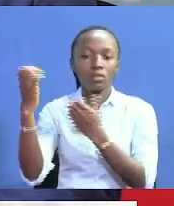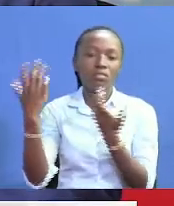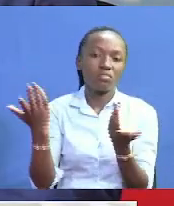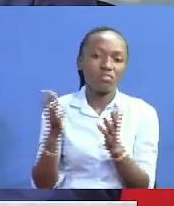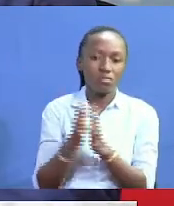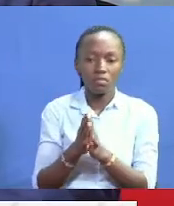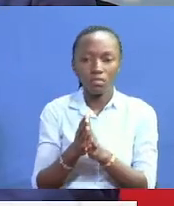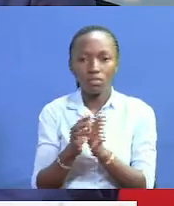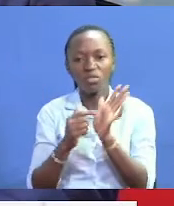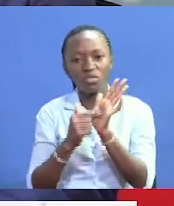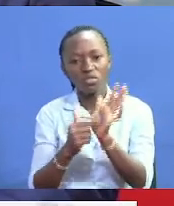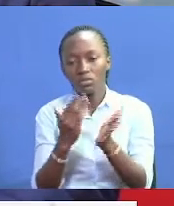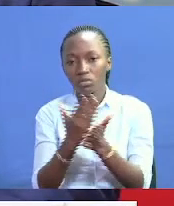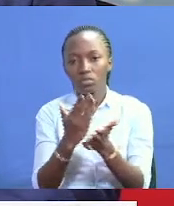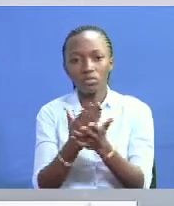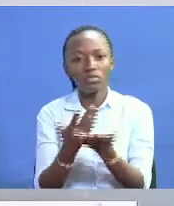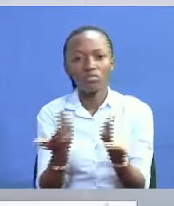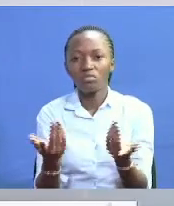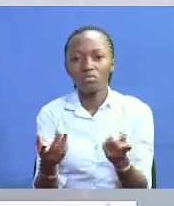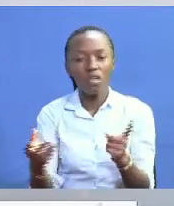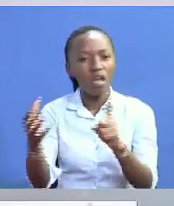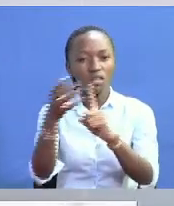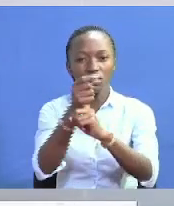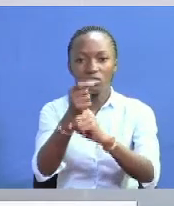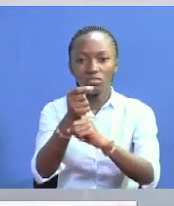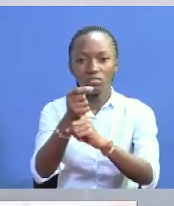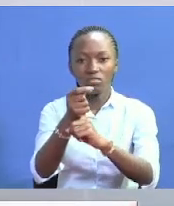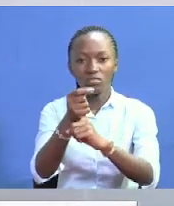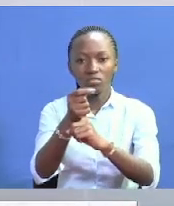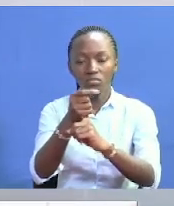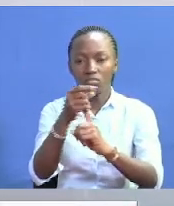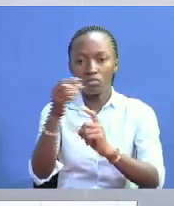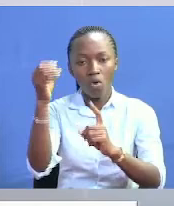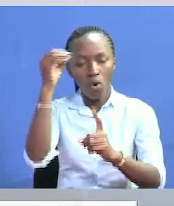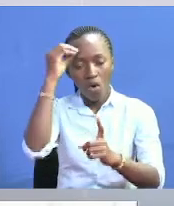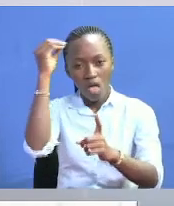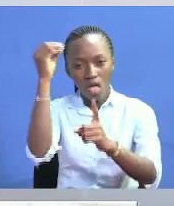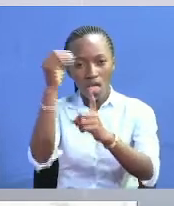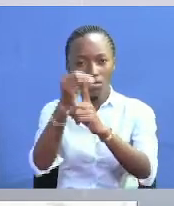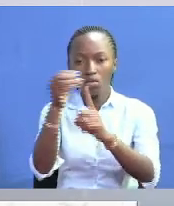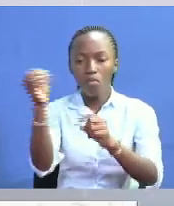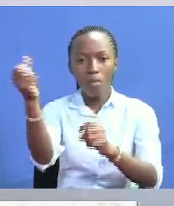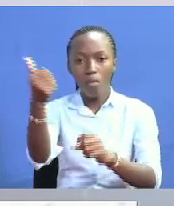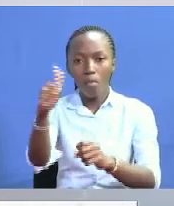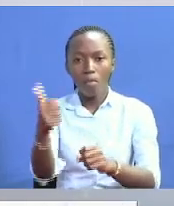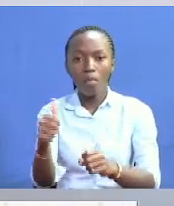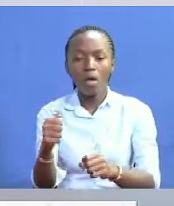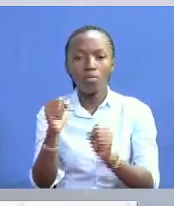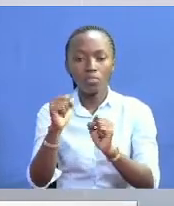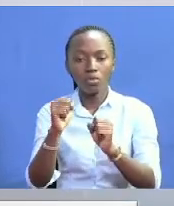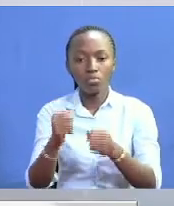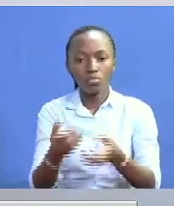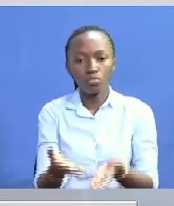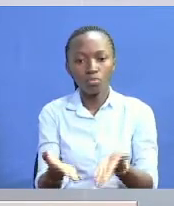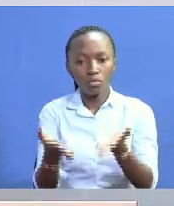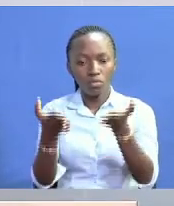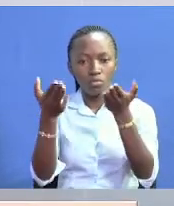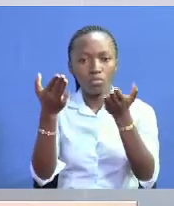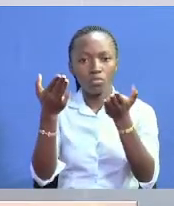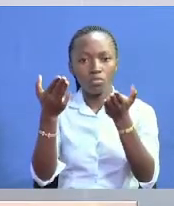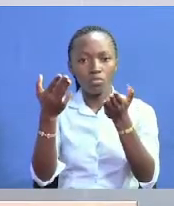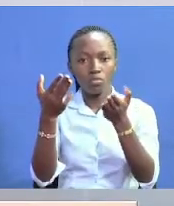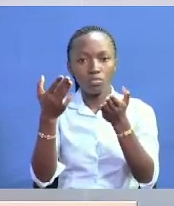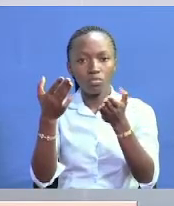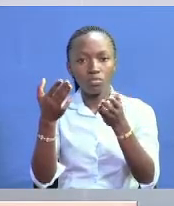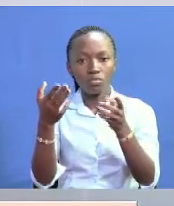average, and it's a call that there is a need for improvement on the same. And for